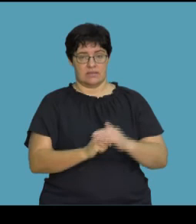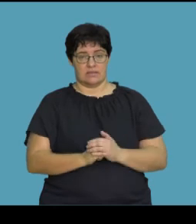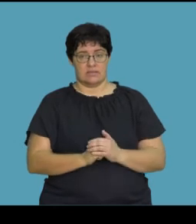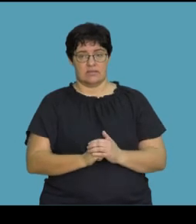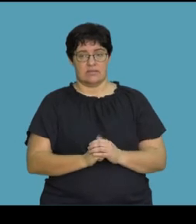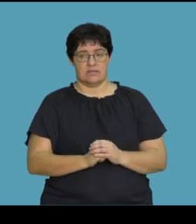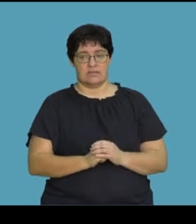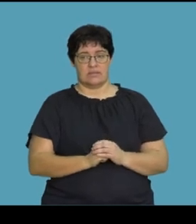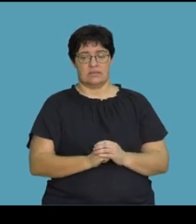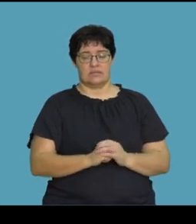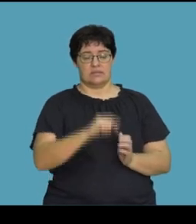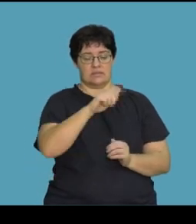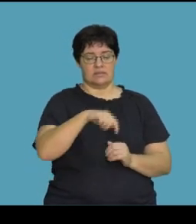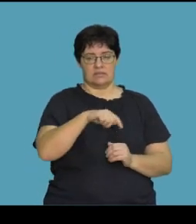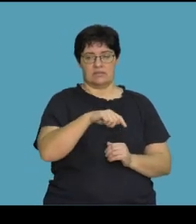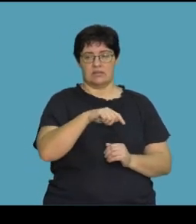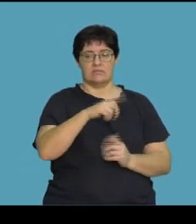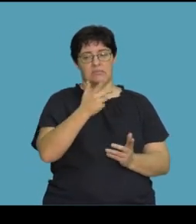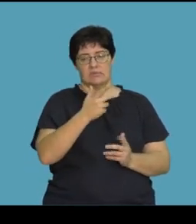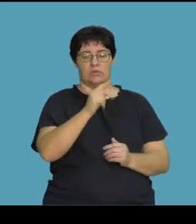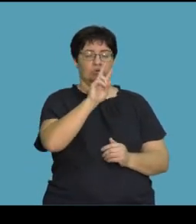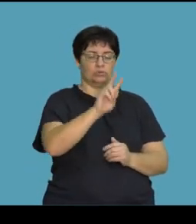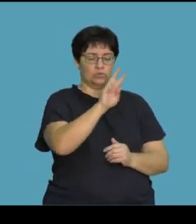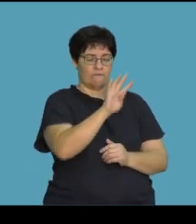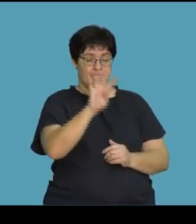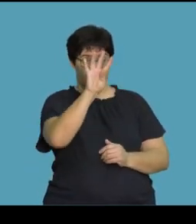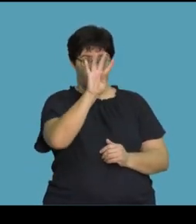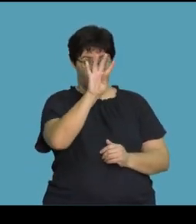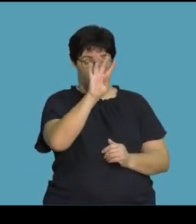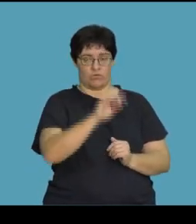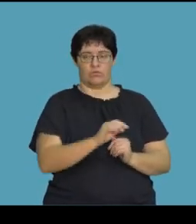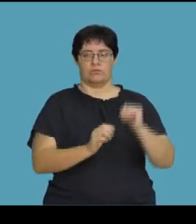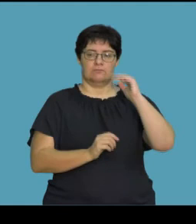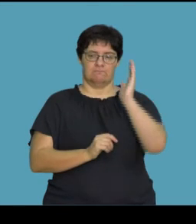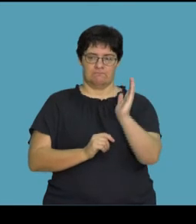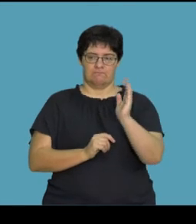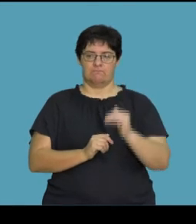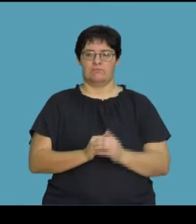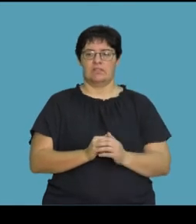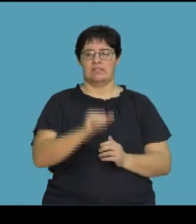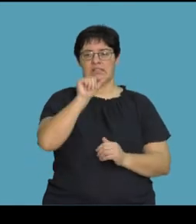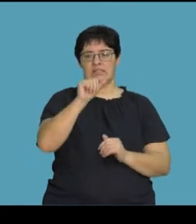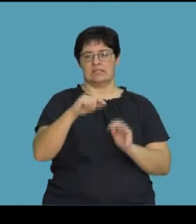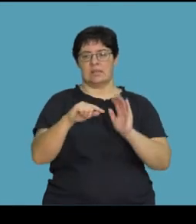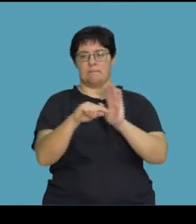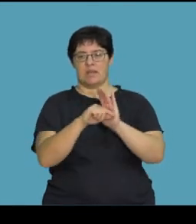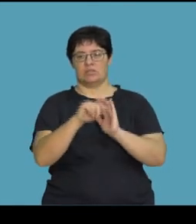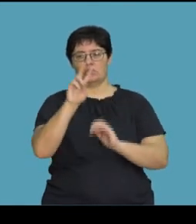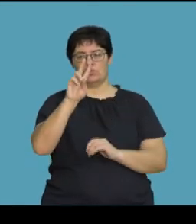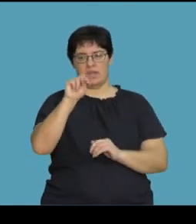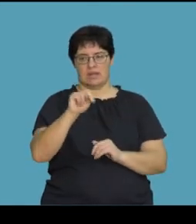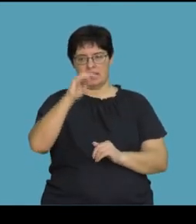is divided by, this will be 2 to the exponent of 4 into the